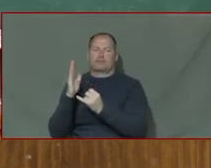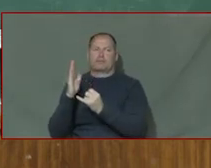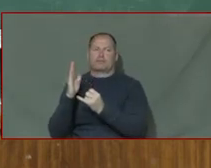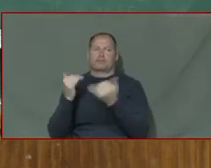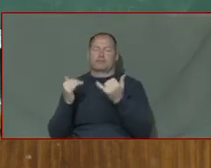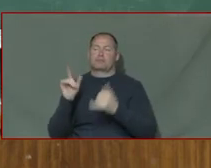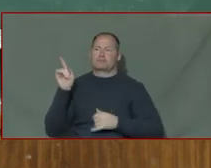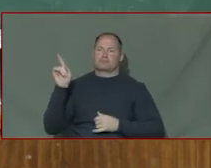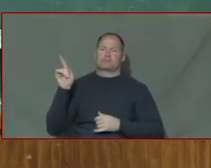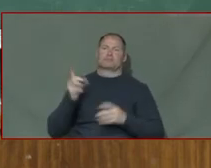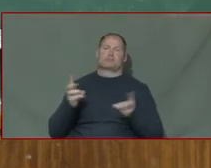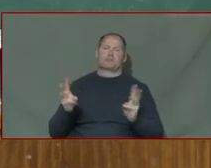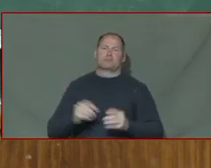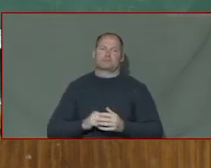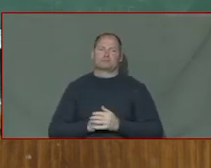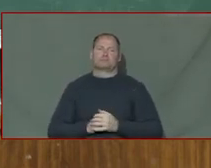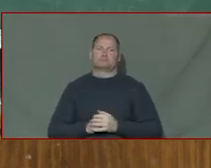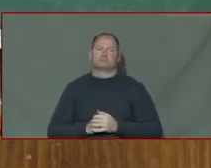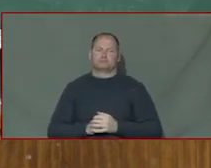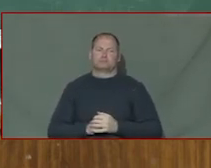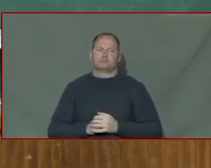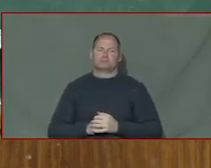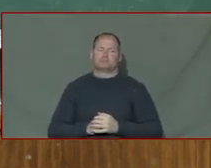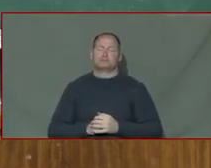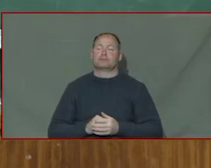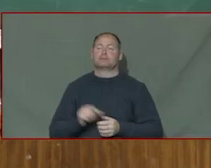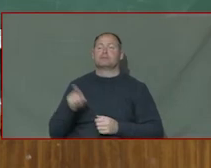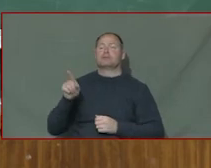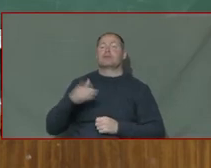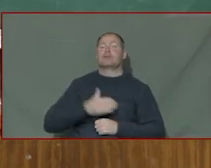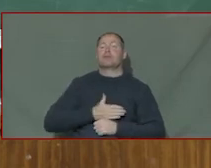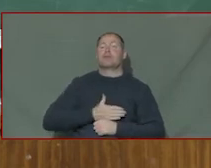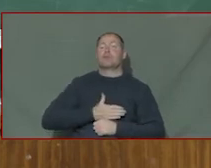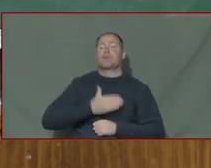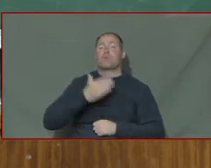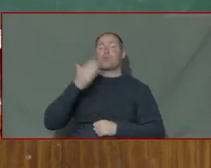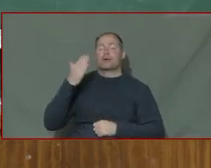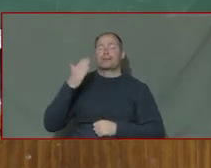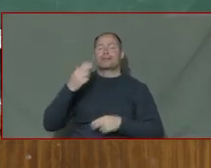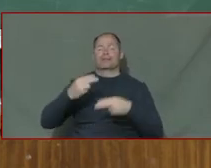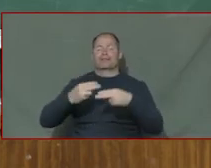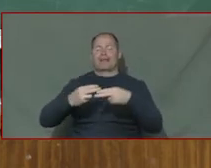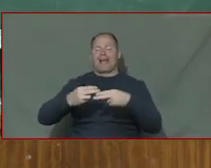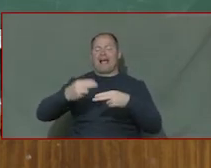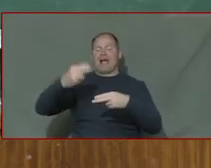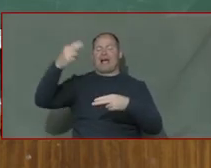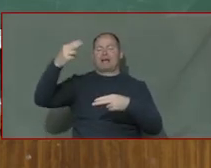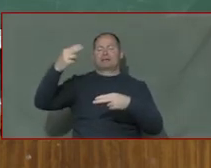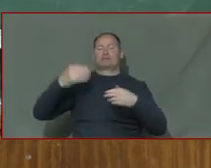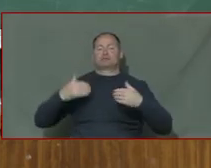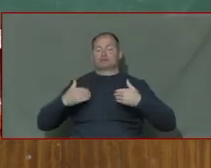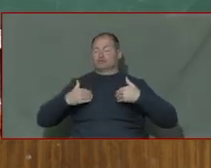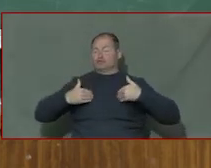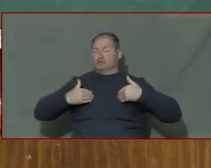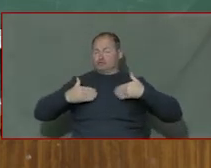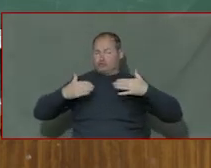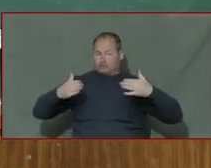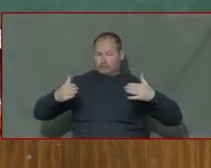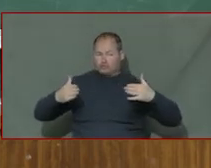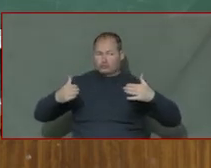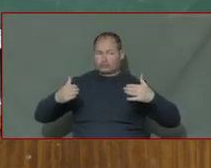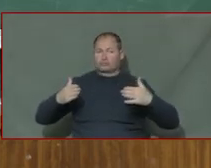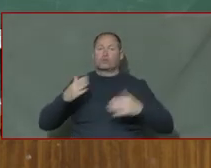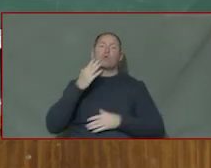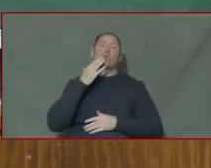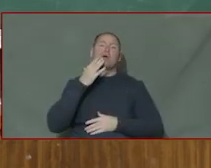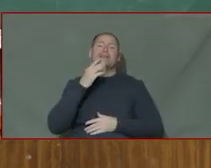by this formula. So they want the height when he started to crawl. When was that? When